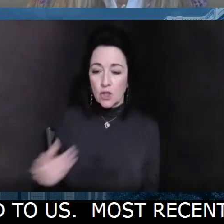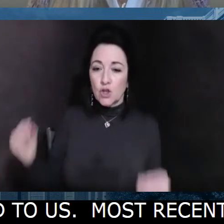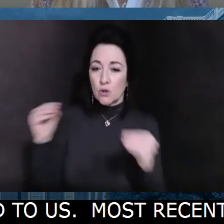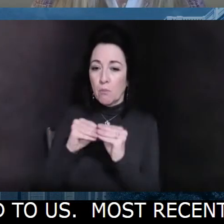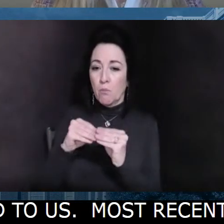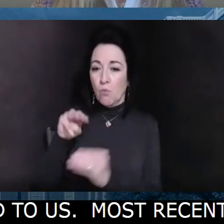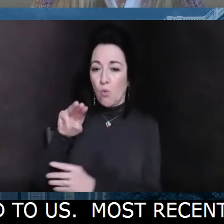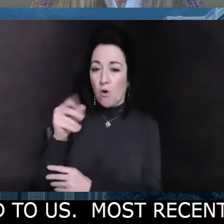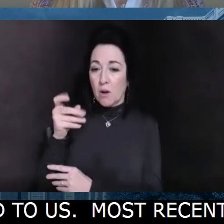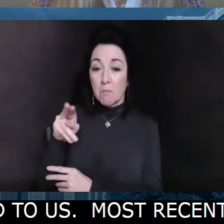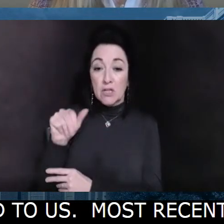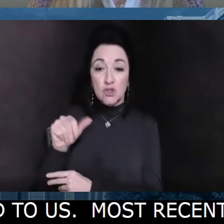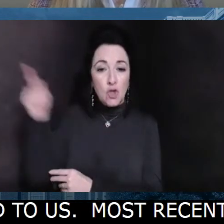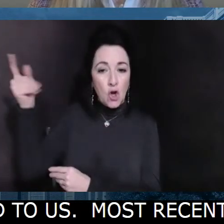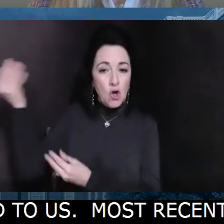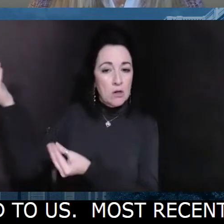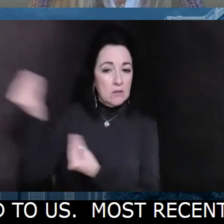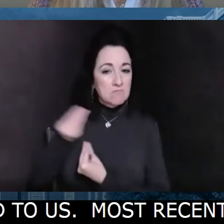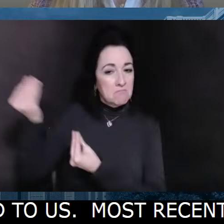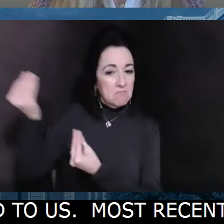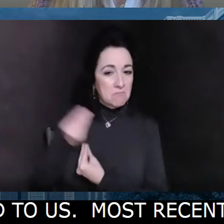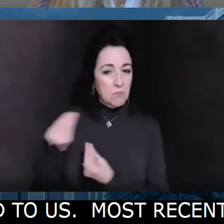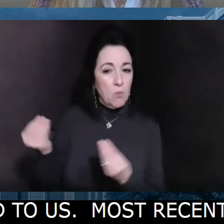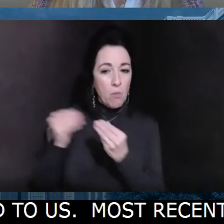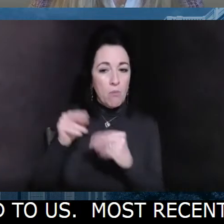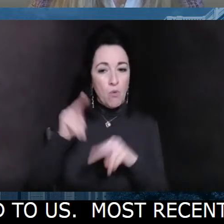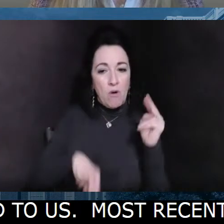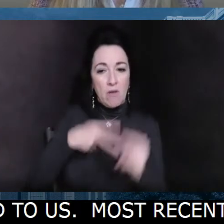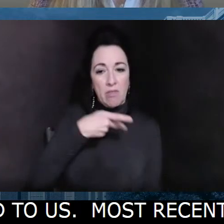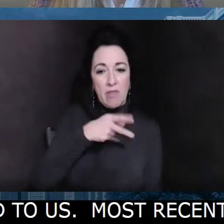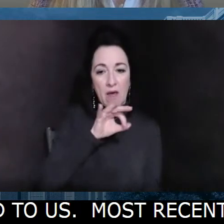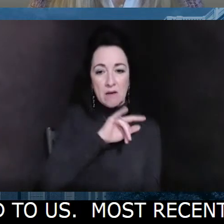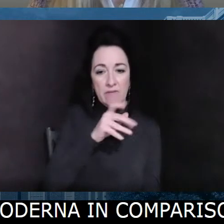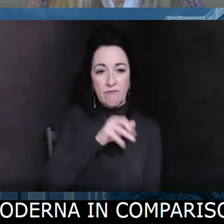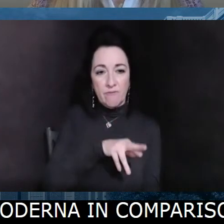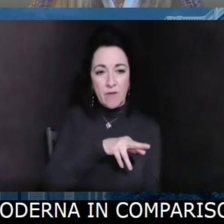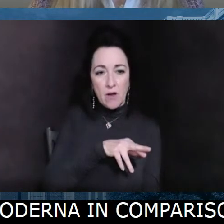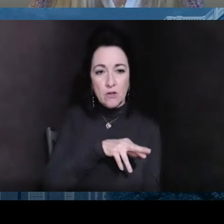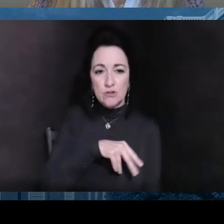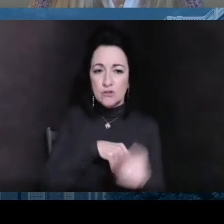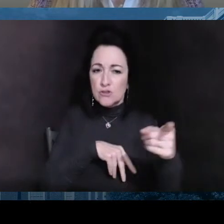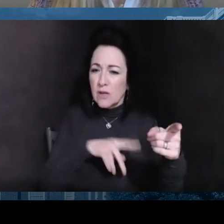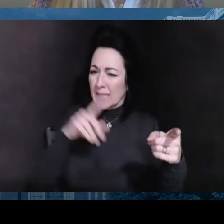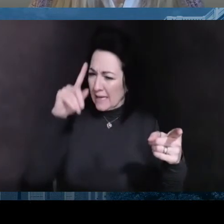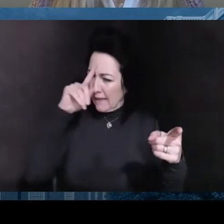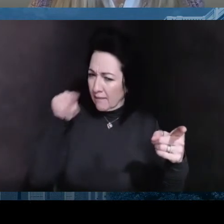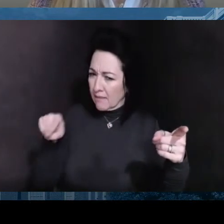Pfizer. It is easier, though, to handle out with our partners,